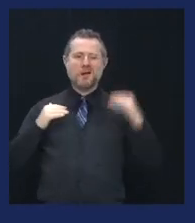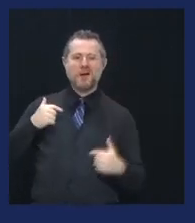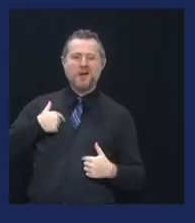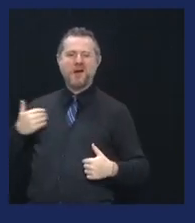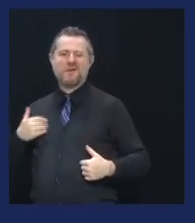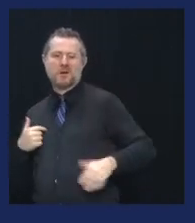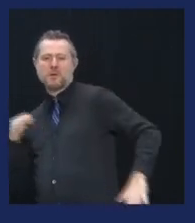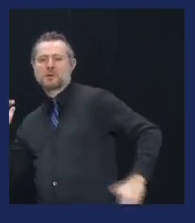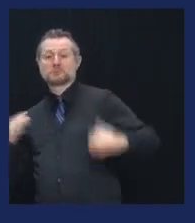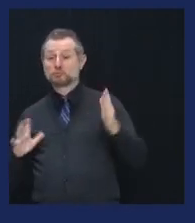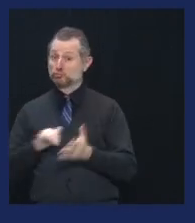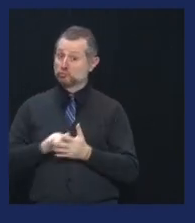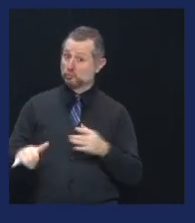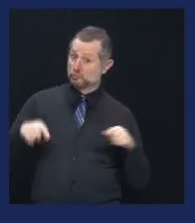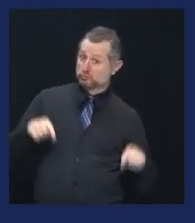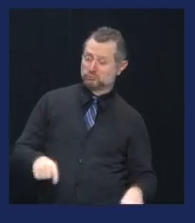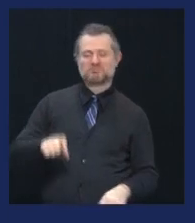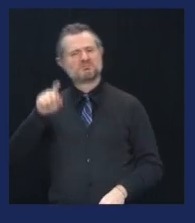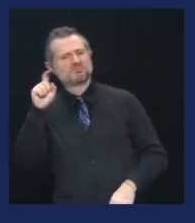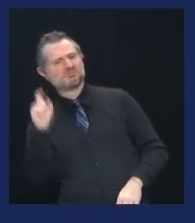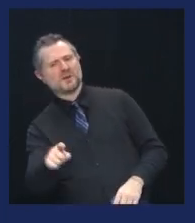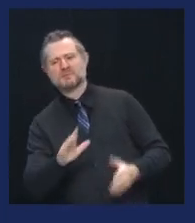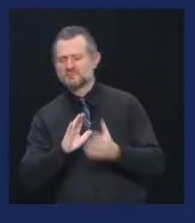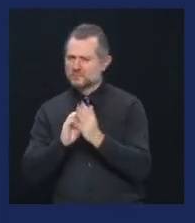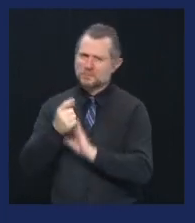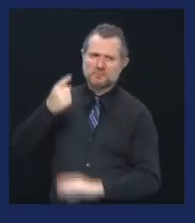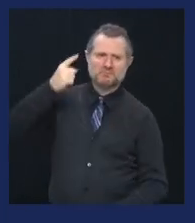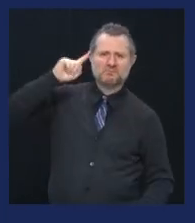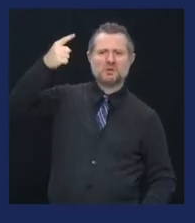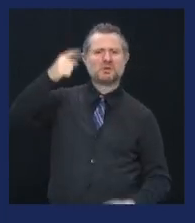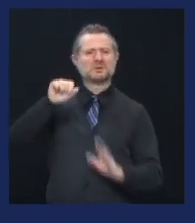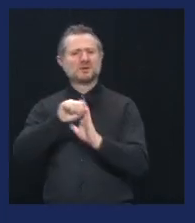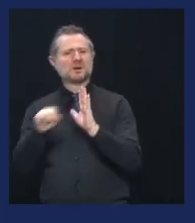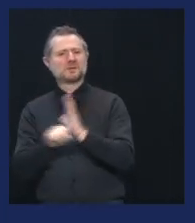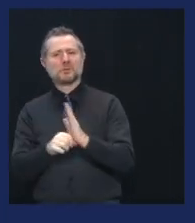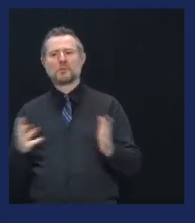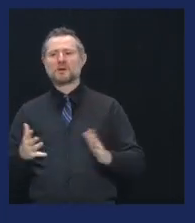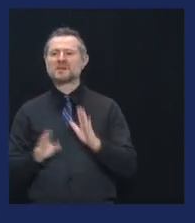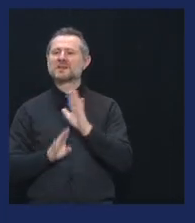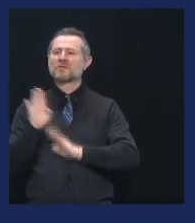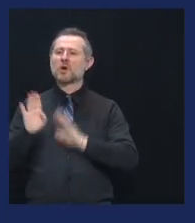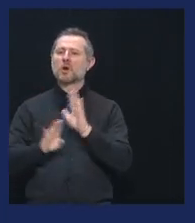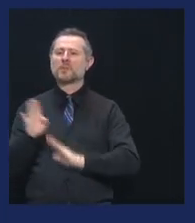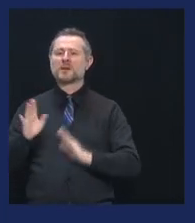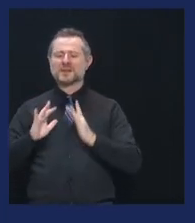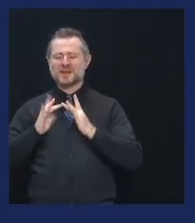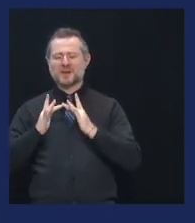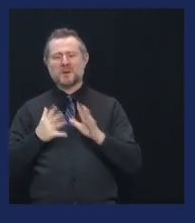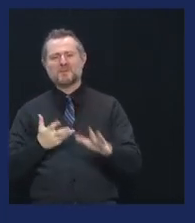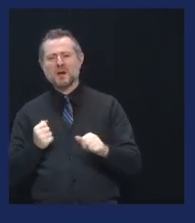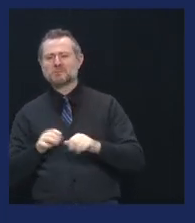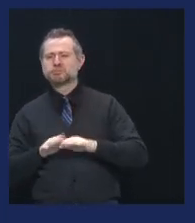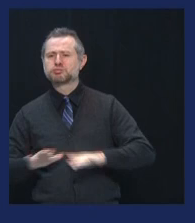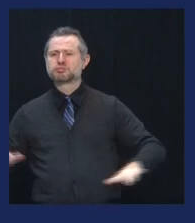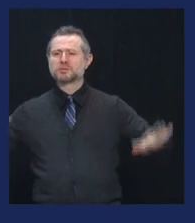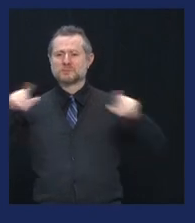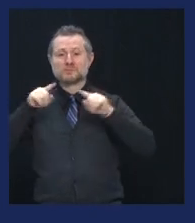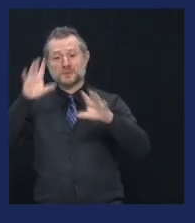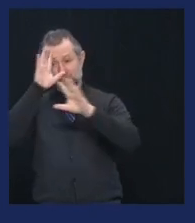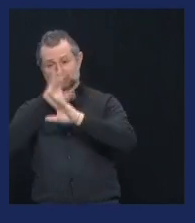state to develop the infrastructure of the future. President Eisenhower's highway system is